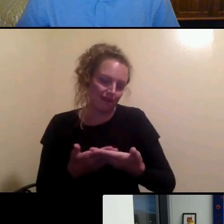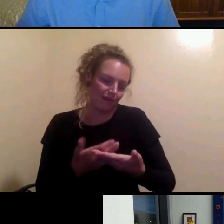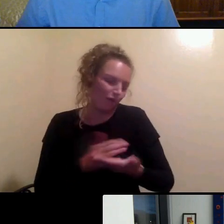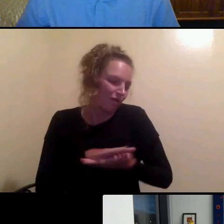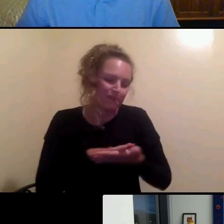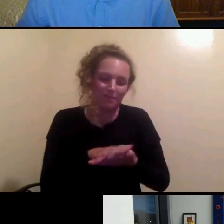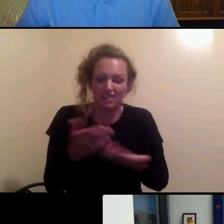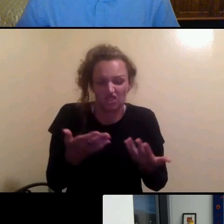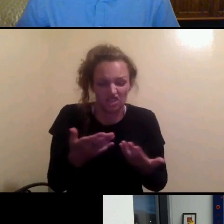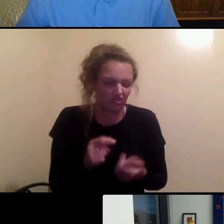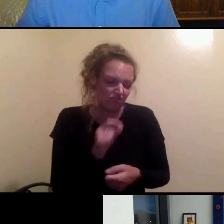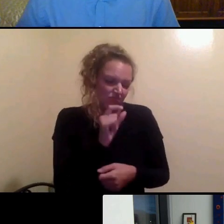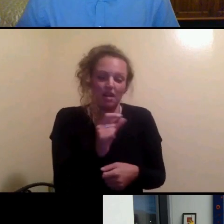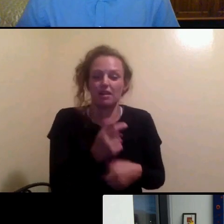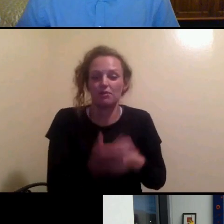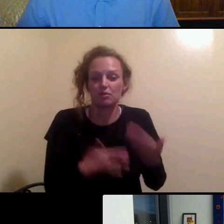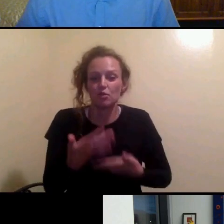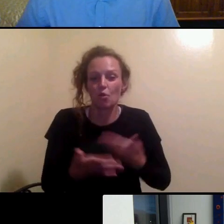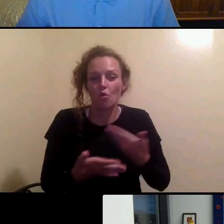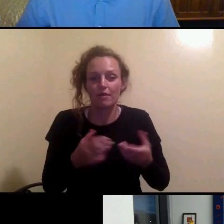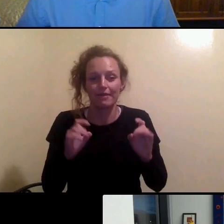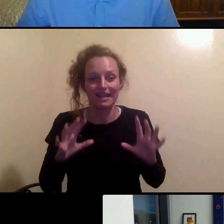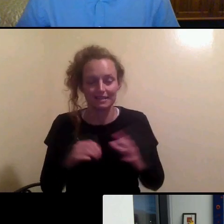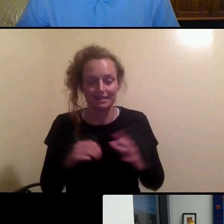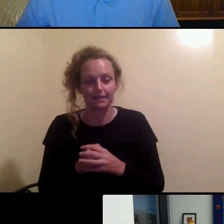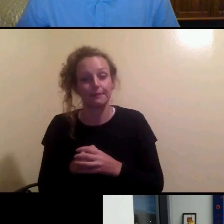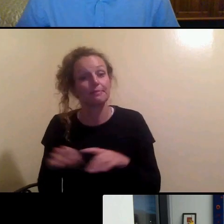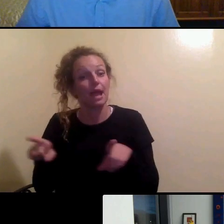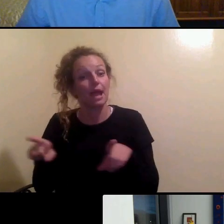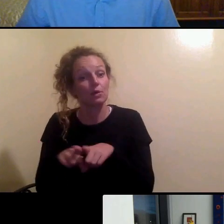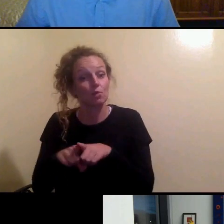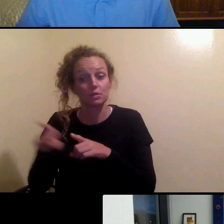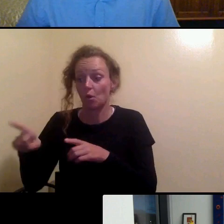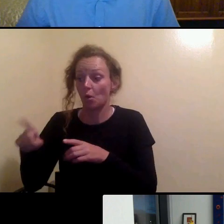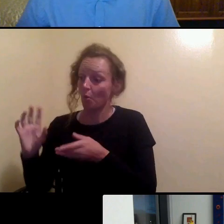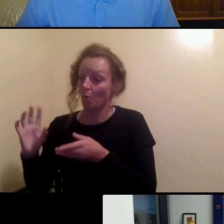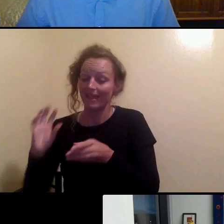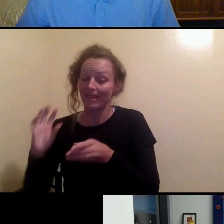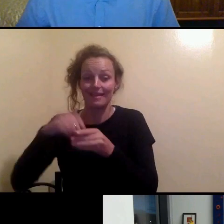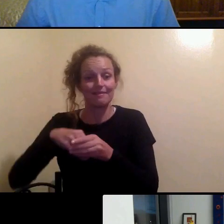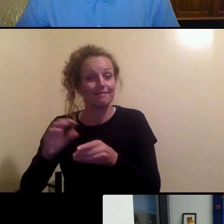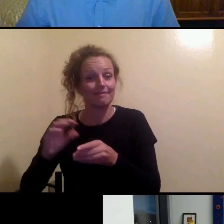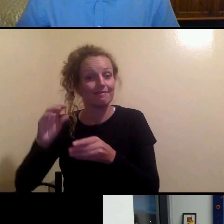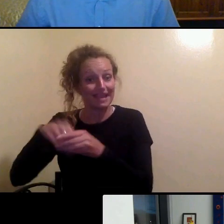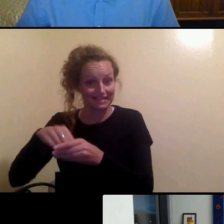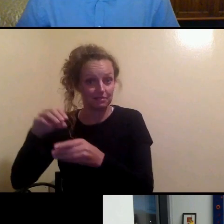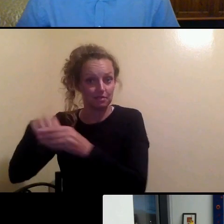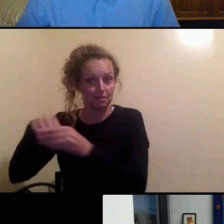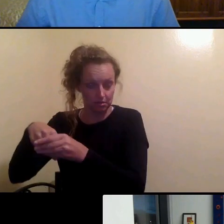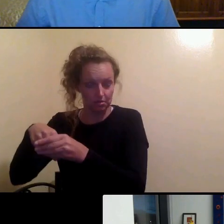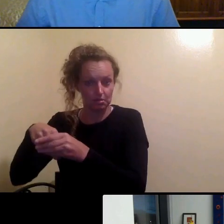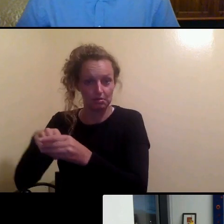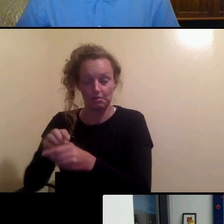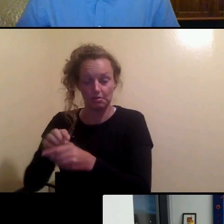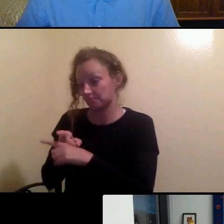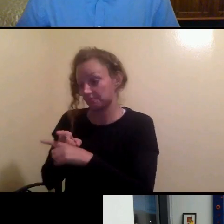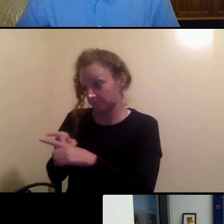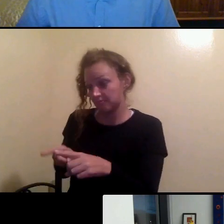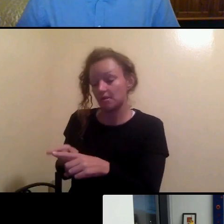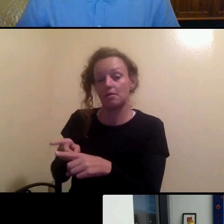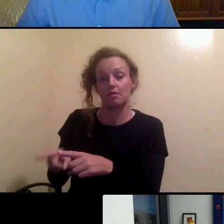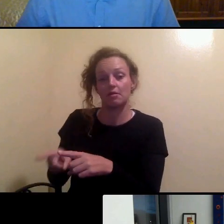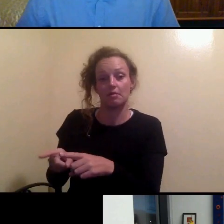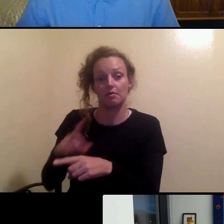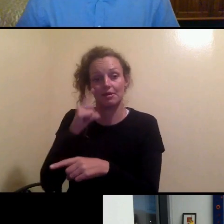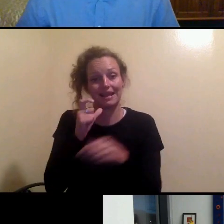helping investors understand that investing in what we call today autism tech or accessibility tech can lead us to a variety